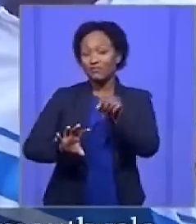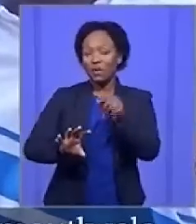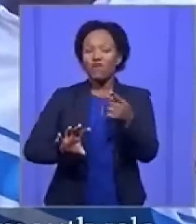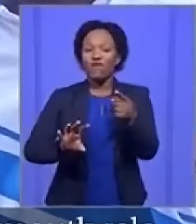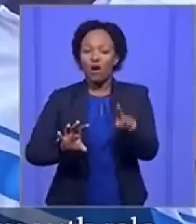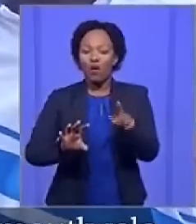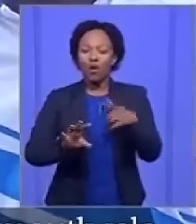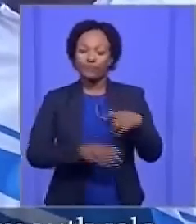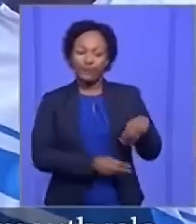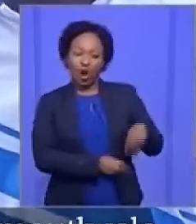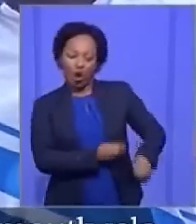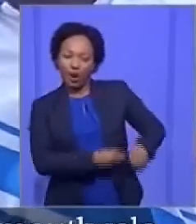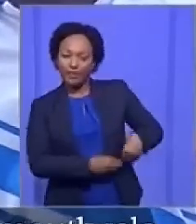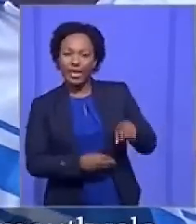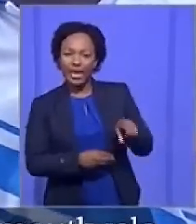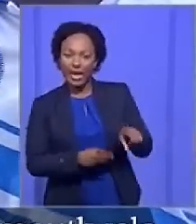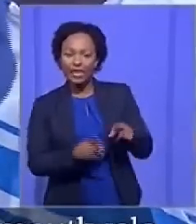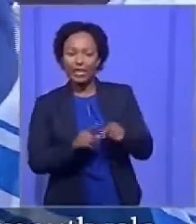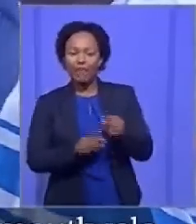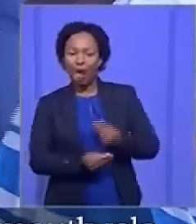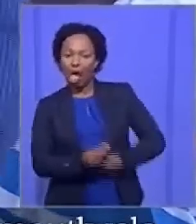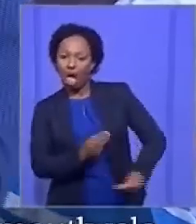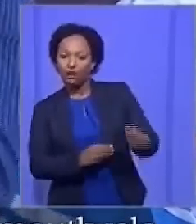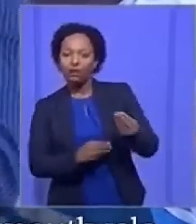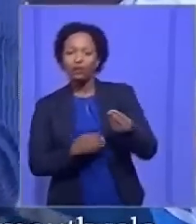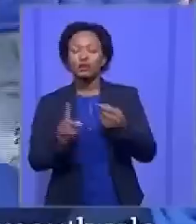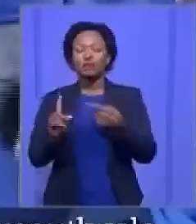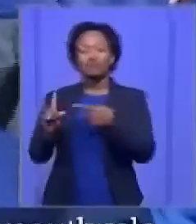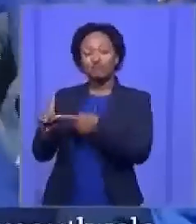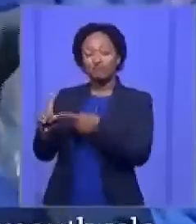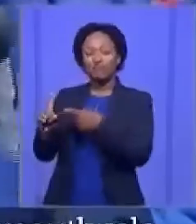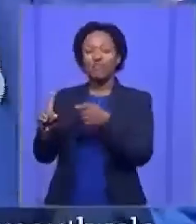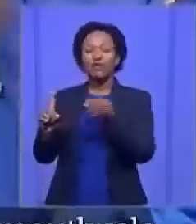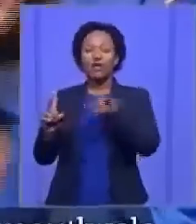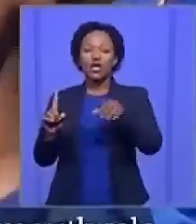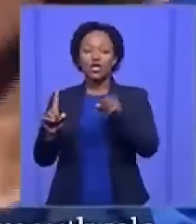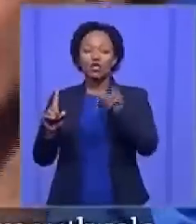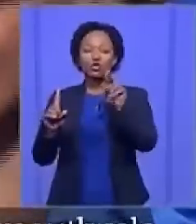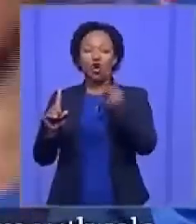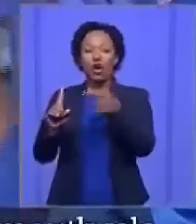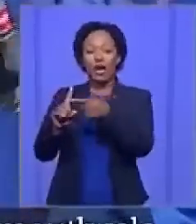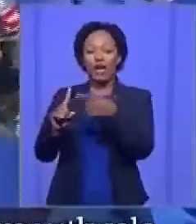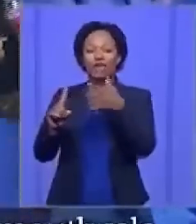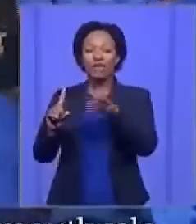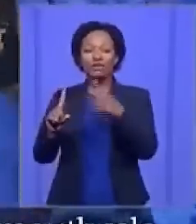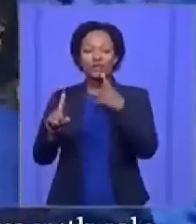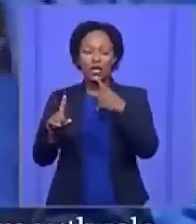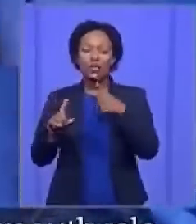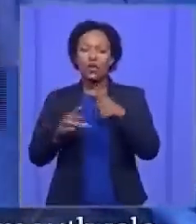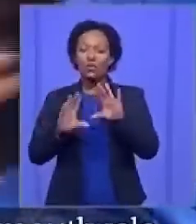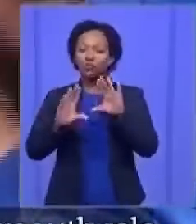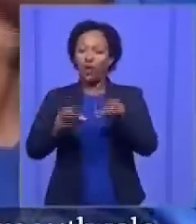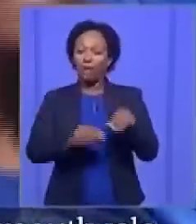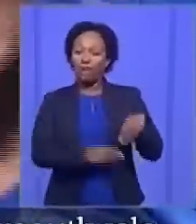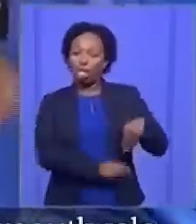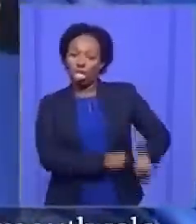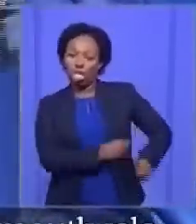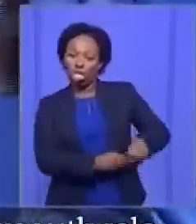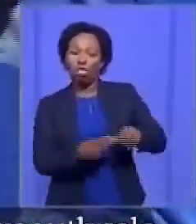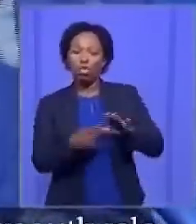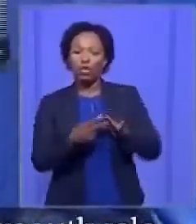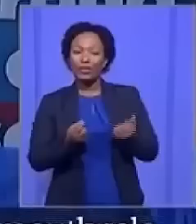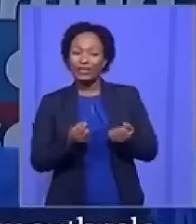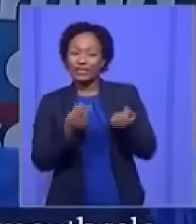John Steenhuisen o ikanne go fedisa bonwenwe le tlhokego ya ditirelo fa lekoko la gagwe le ka